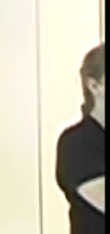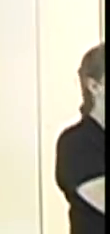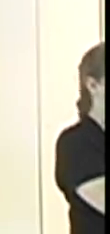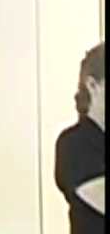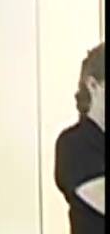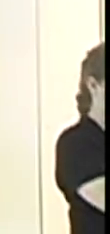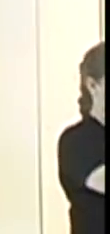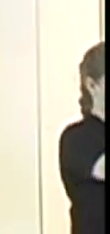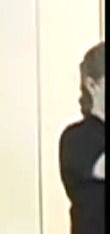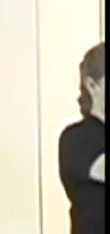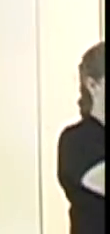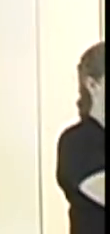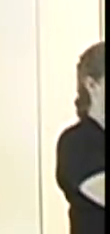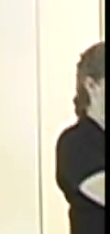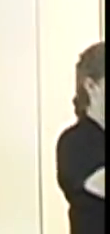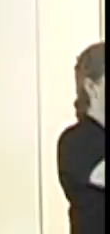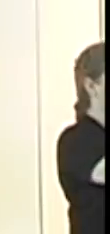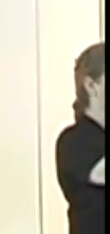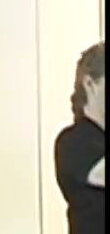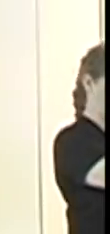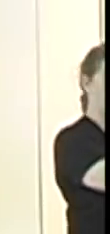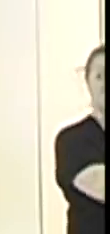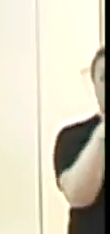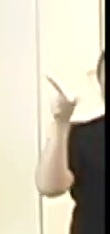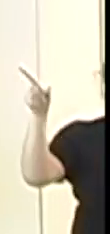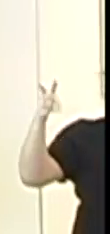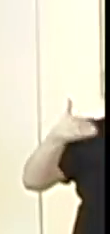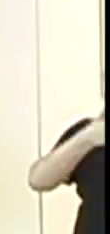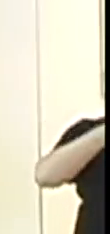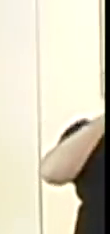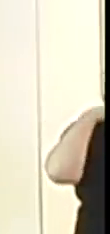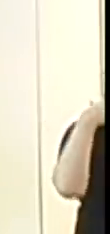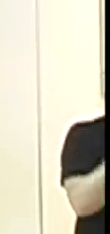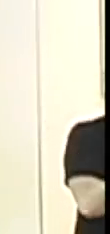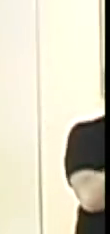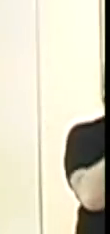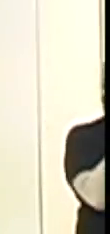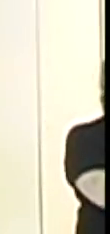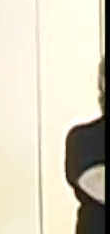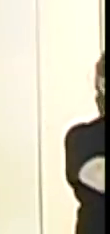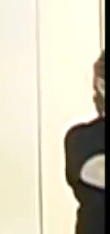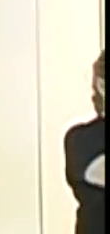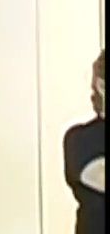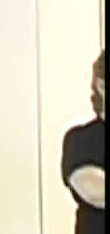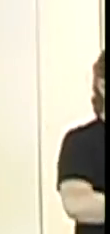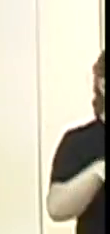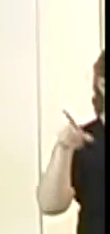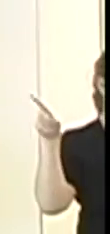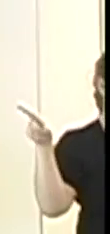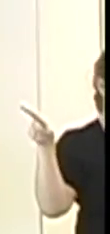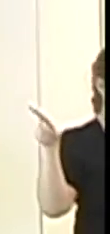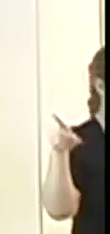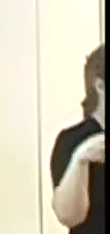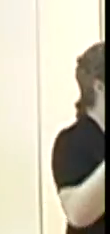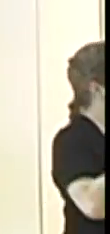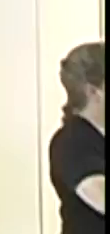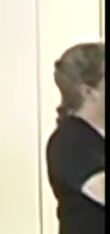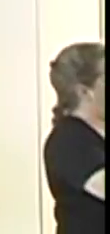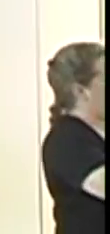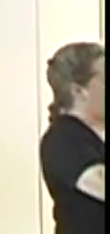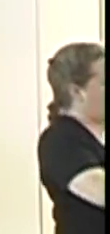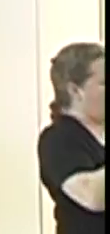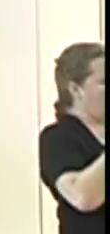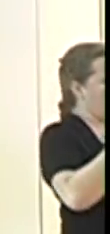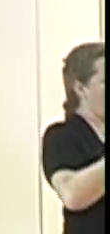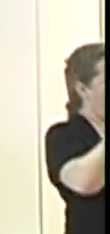where they are approaching 80% accurate in the sample that we looked at. So that's already a little surprising for this